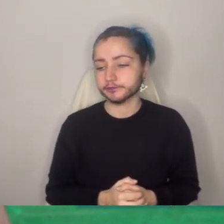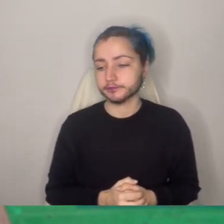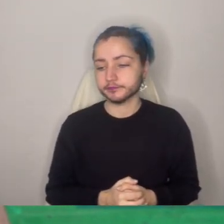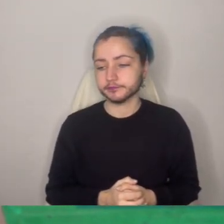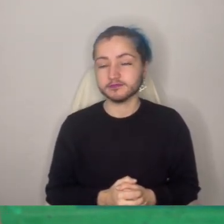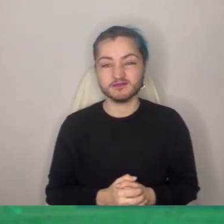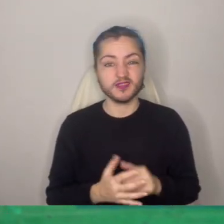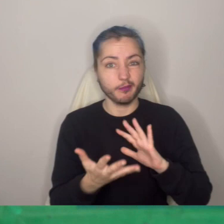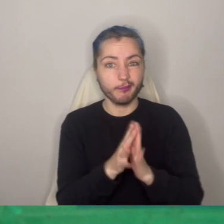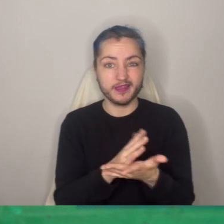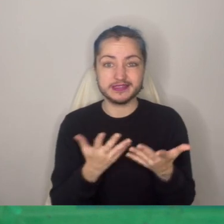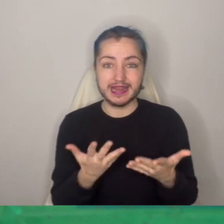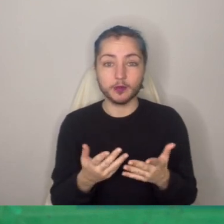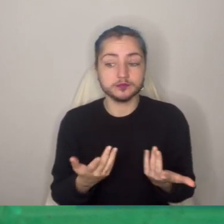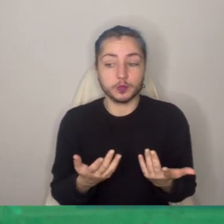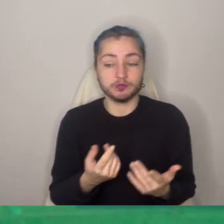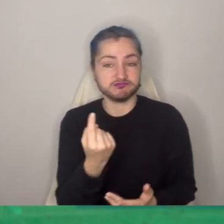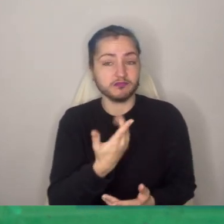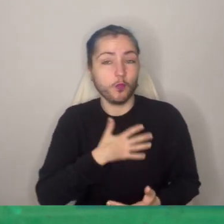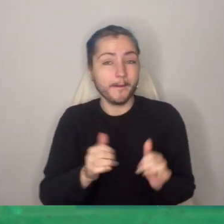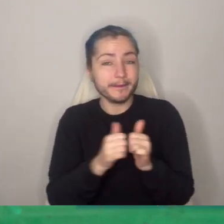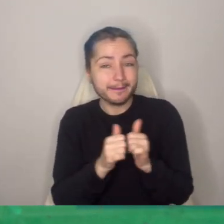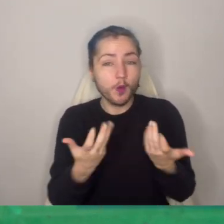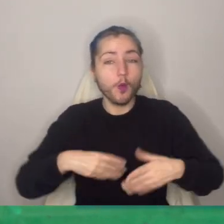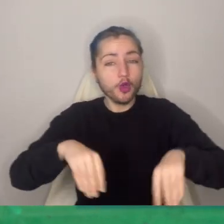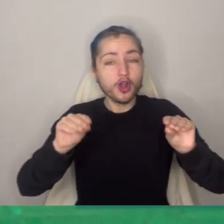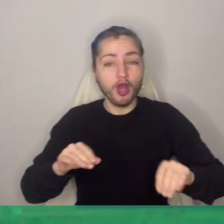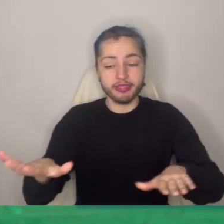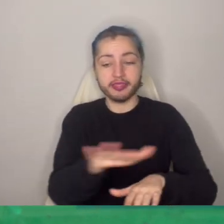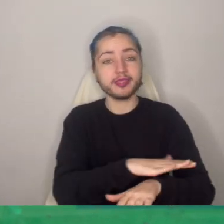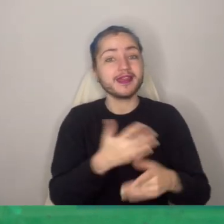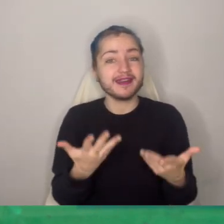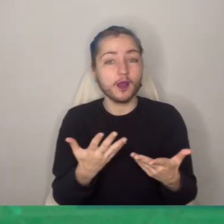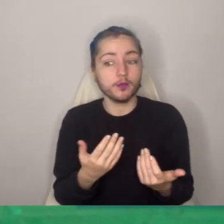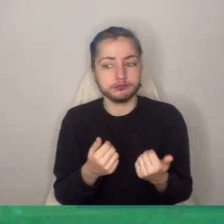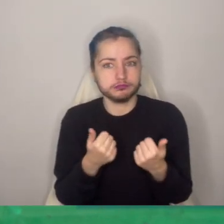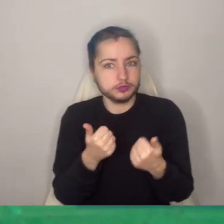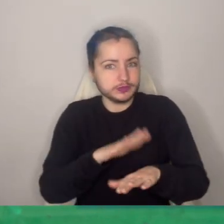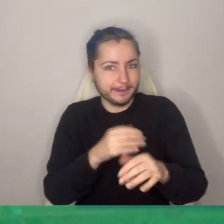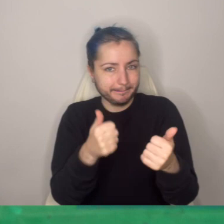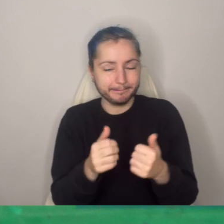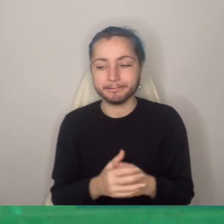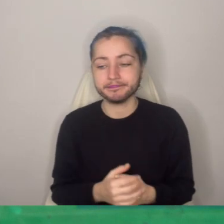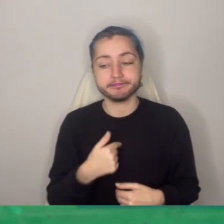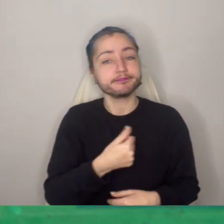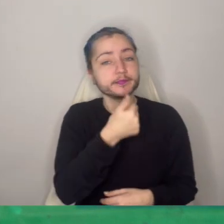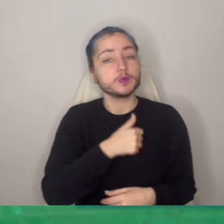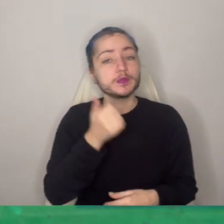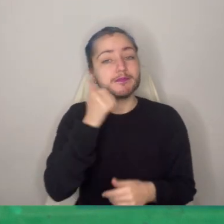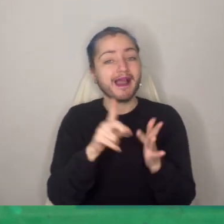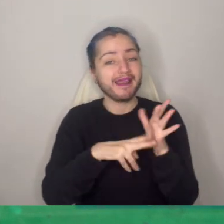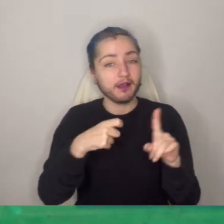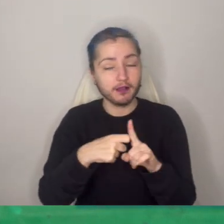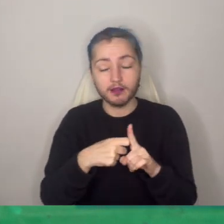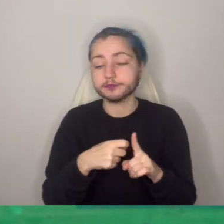This is going to get messy, so if you want to put a bit of paper down or a cloth, go ahead and do that now. I'm taking my black ink